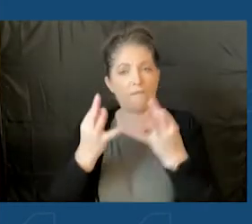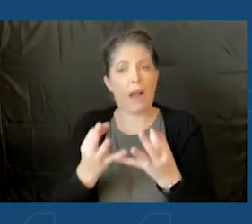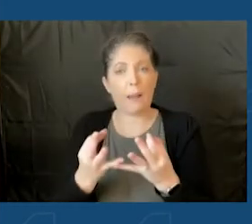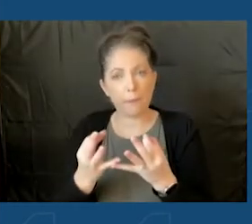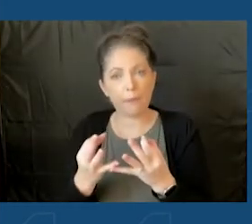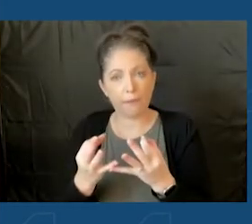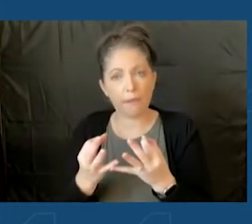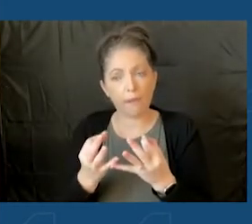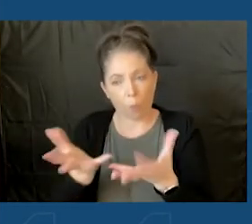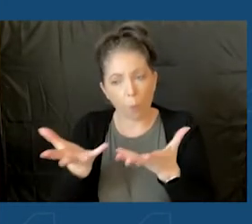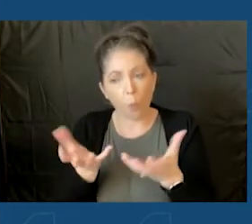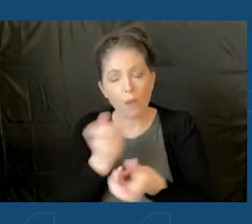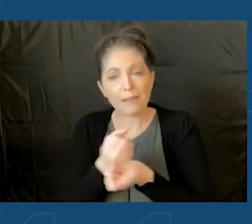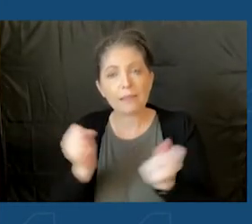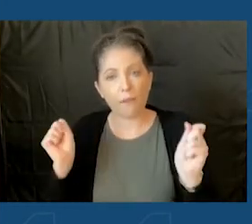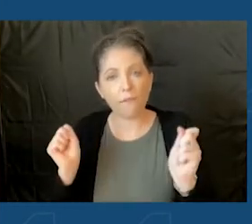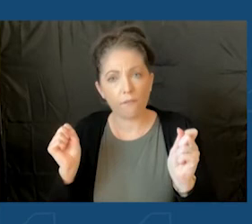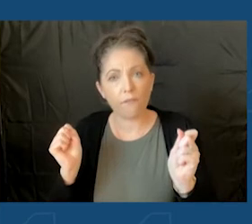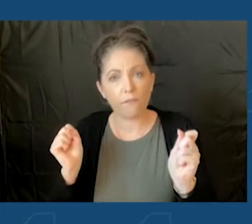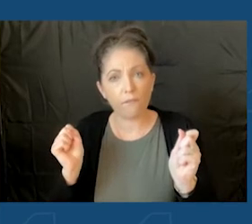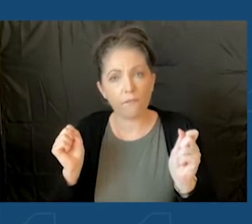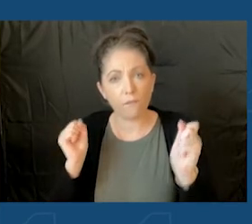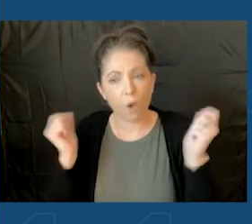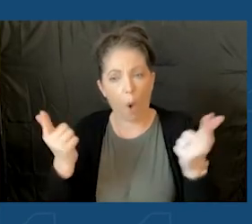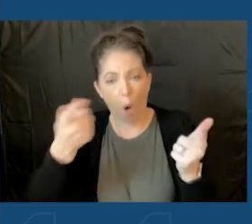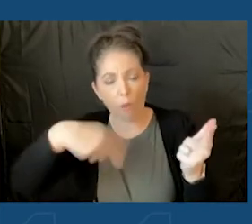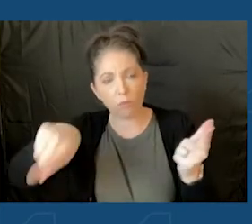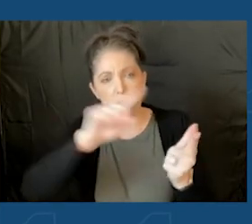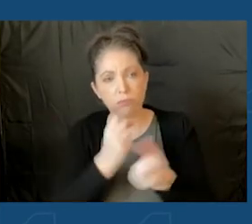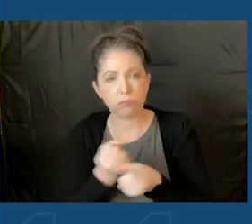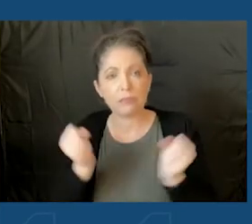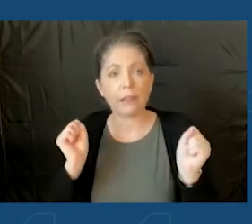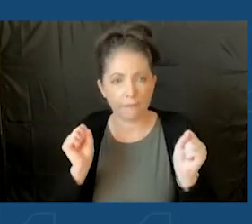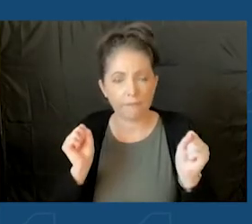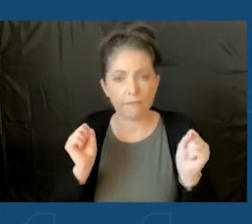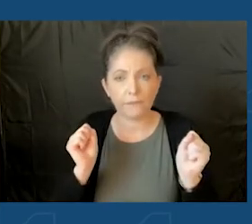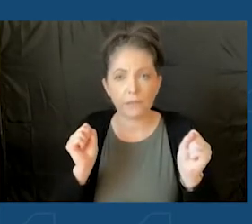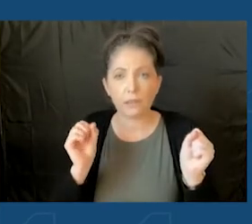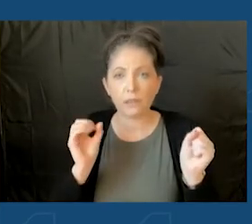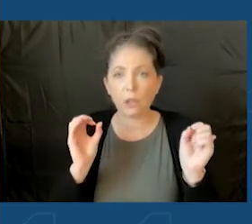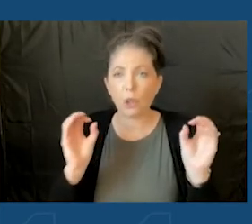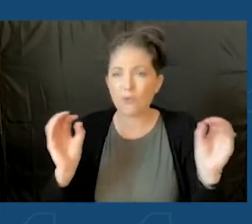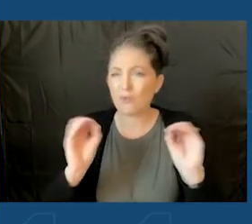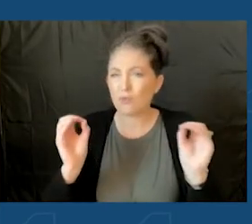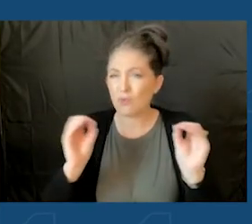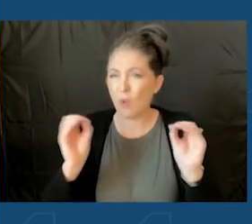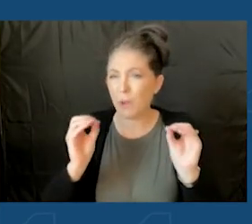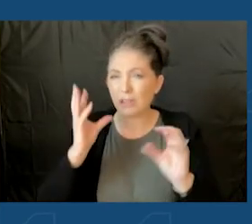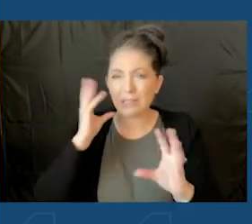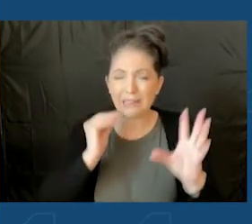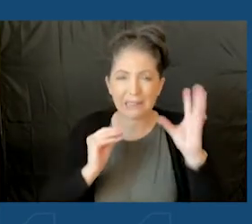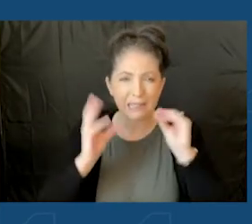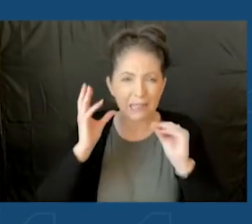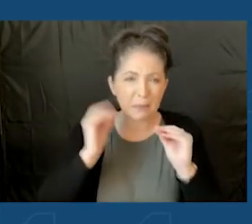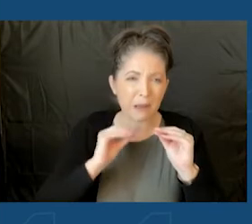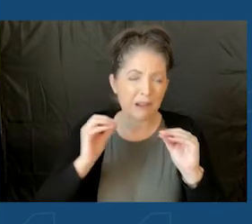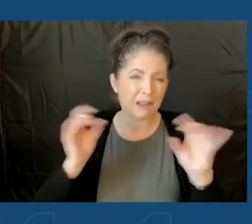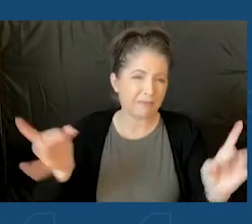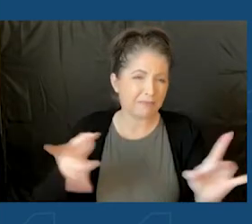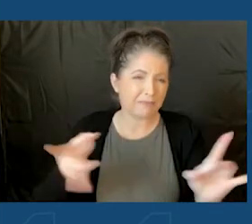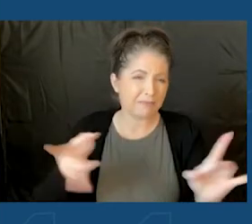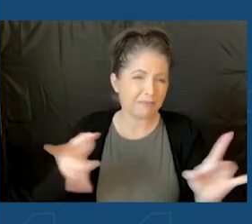to be safe, and all of you to be safe, and no one should be disrespected on the job or anywhere for that